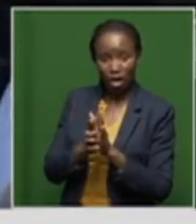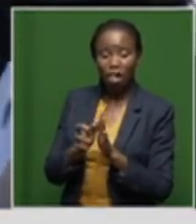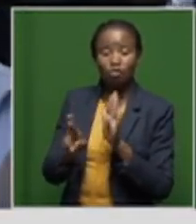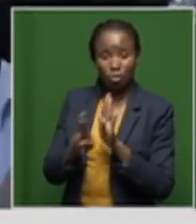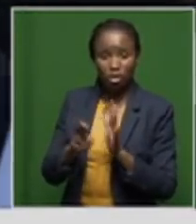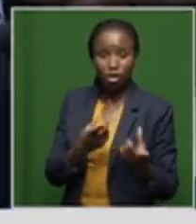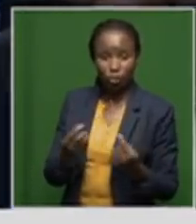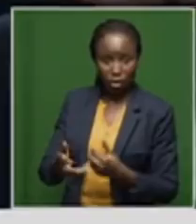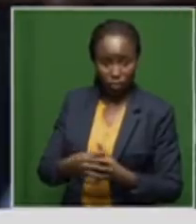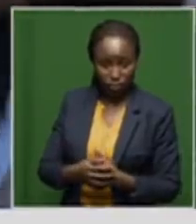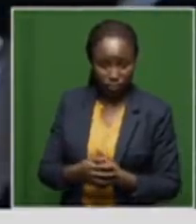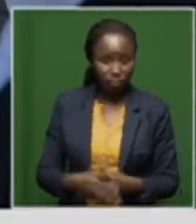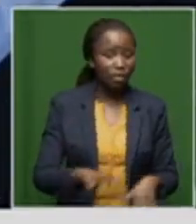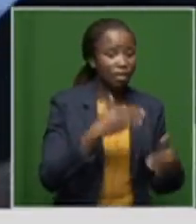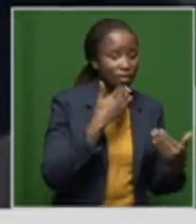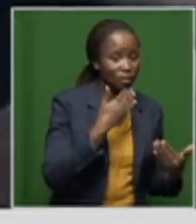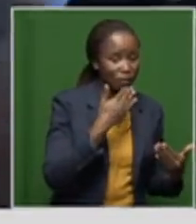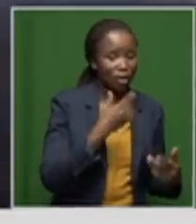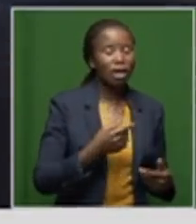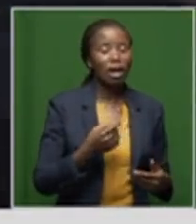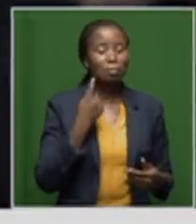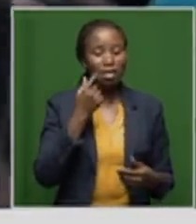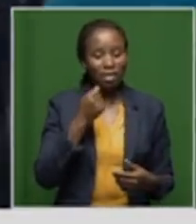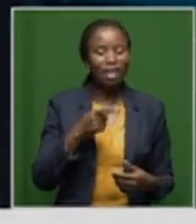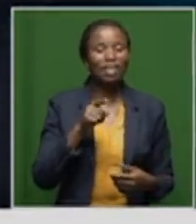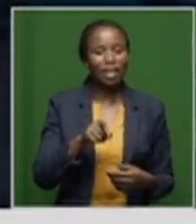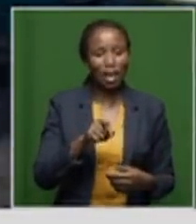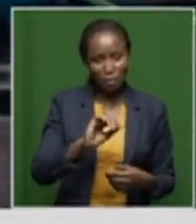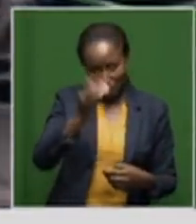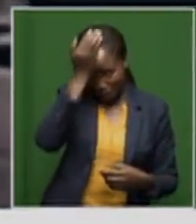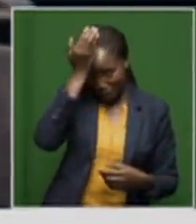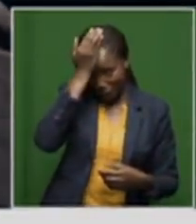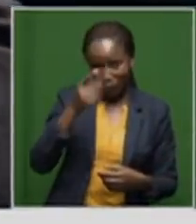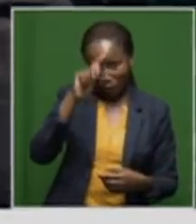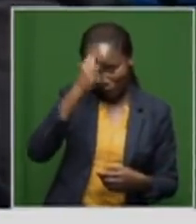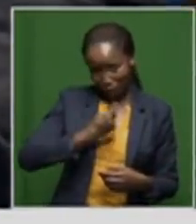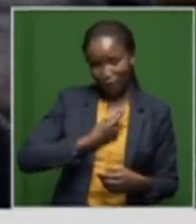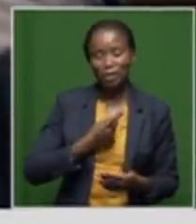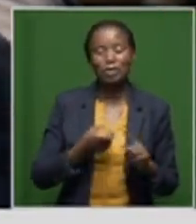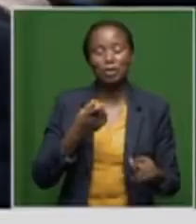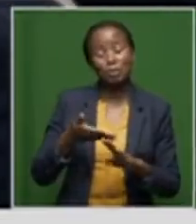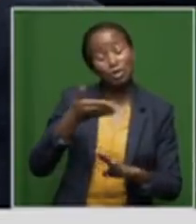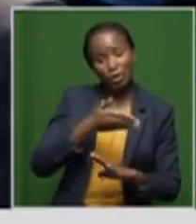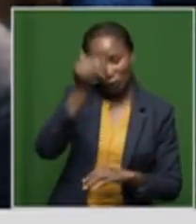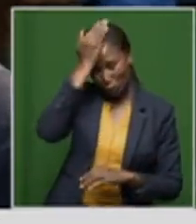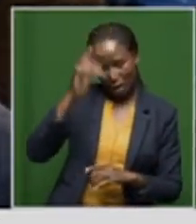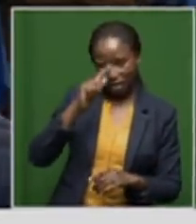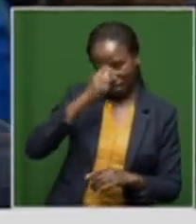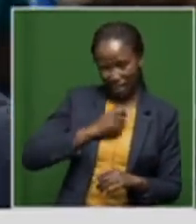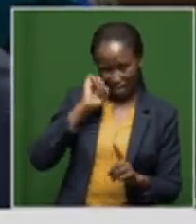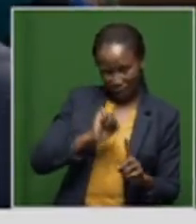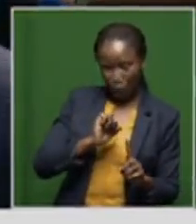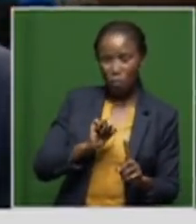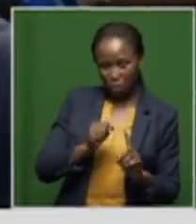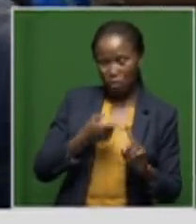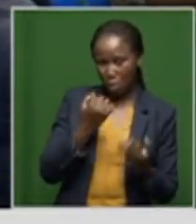uses. Thank you very much, Mr. Jacob Zuma Jr., the son of former President Jacob Zuma, leaving